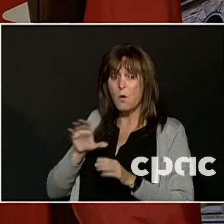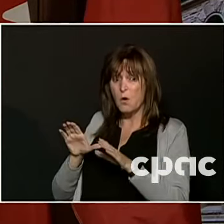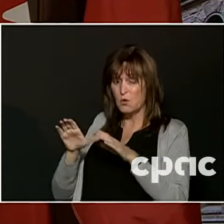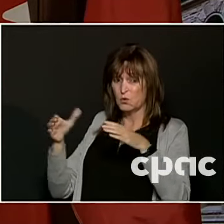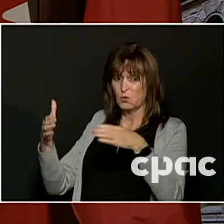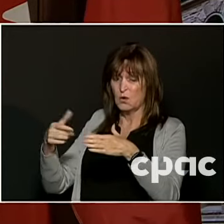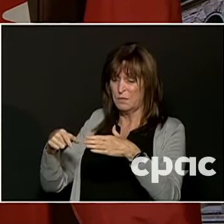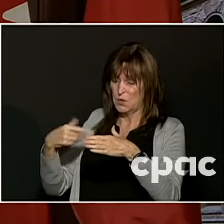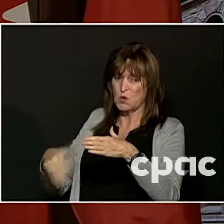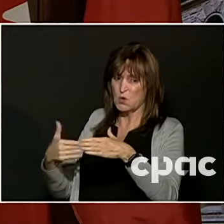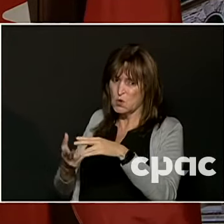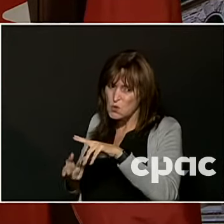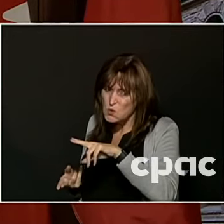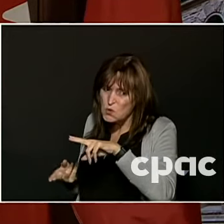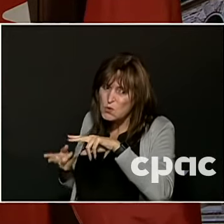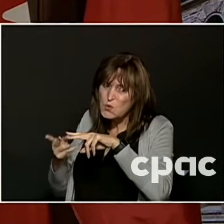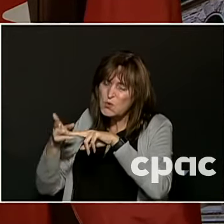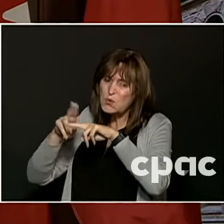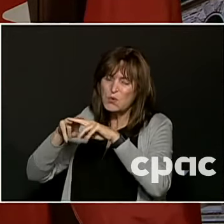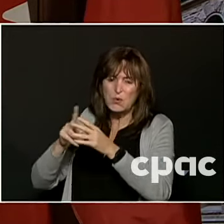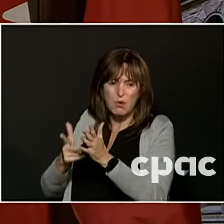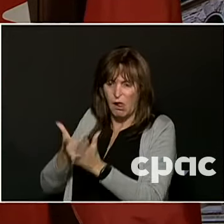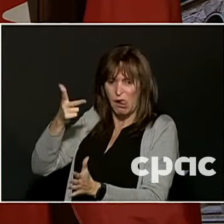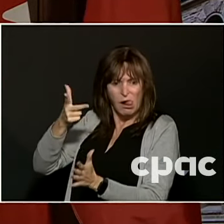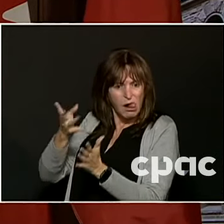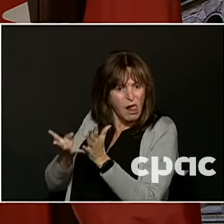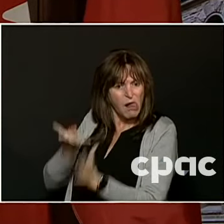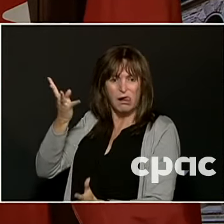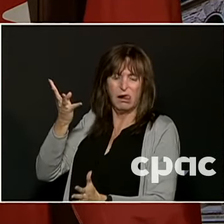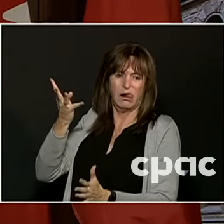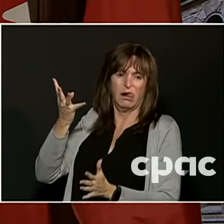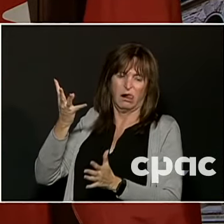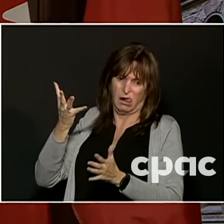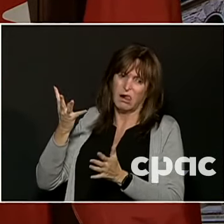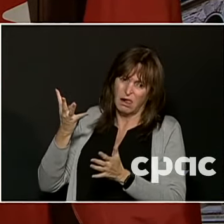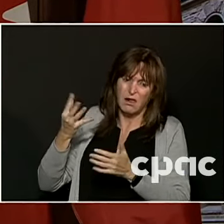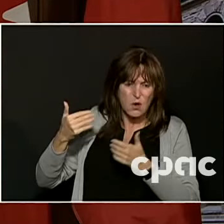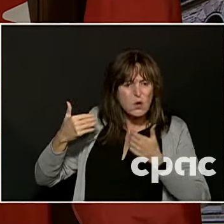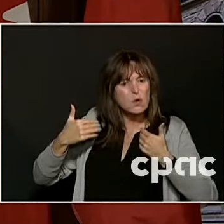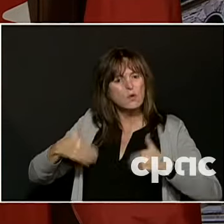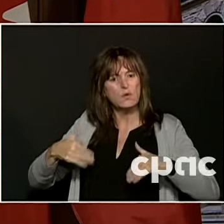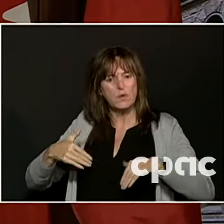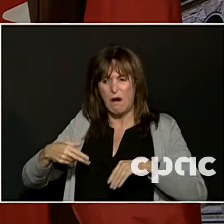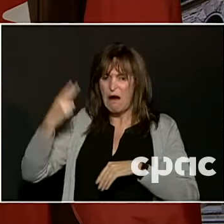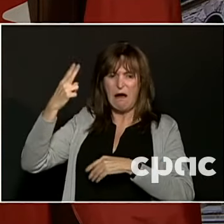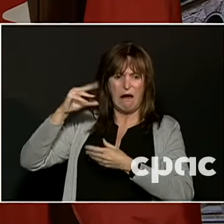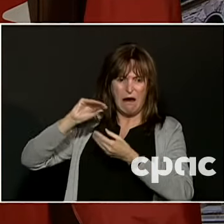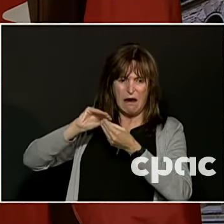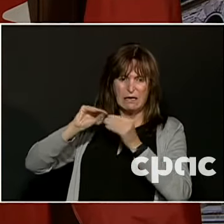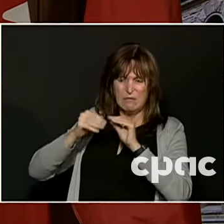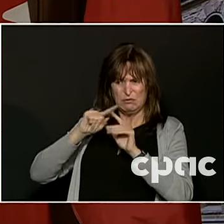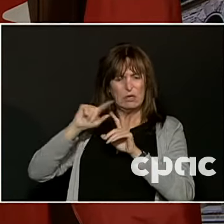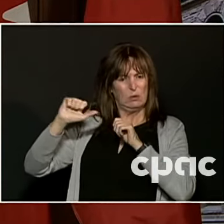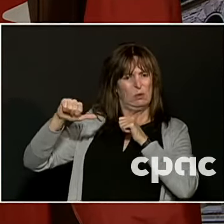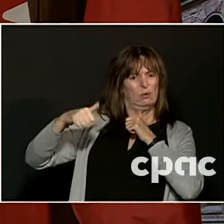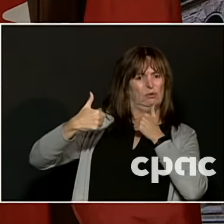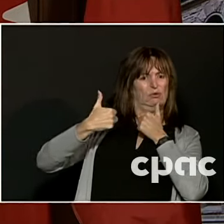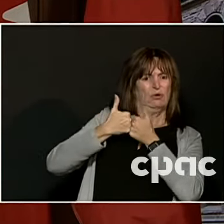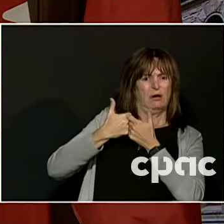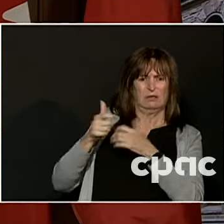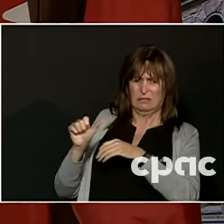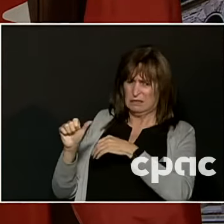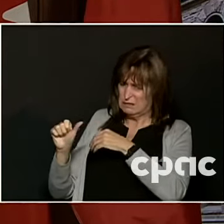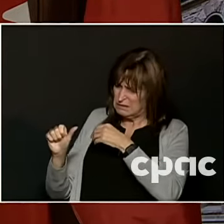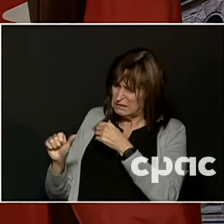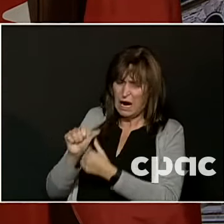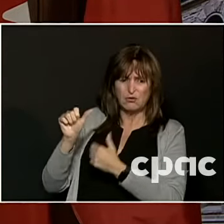cases tripling or quadrupling. And this is very sort of challenging and dangerous news for the health system. If